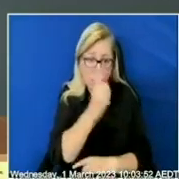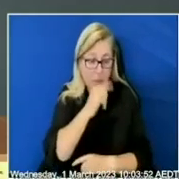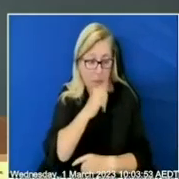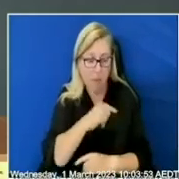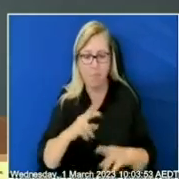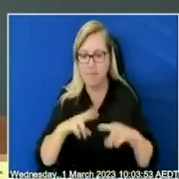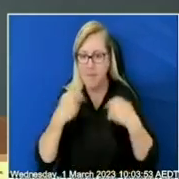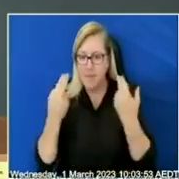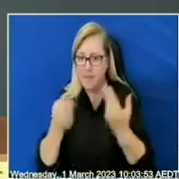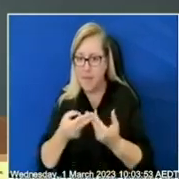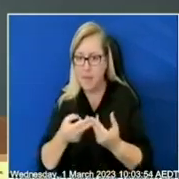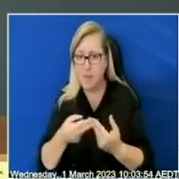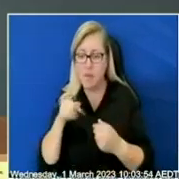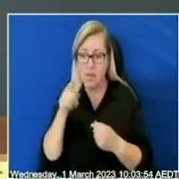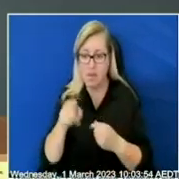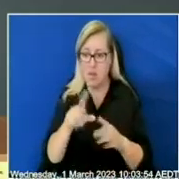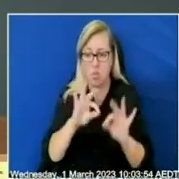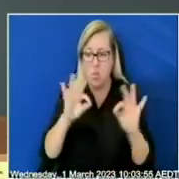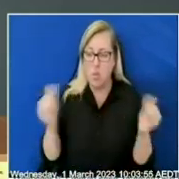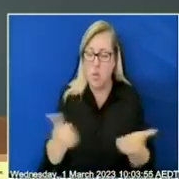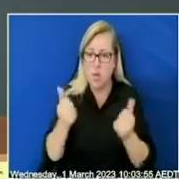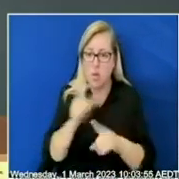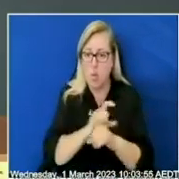appropriate services and supports.